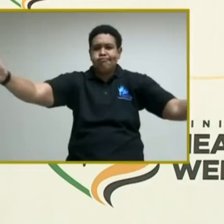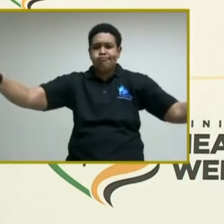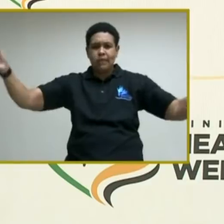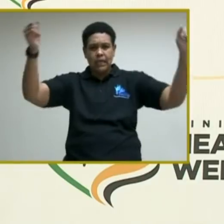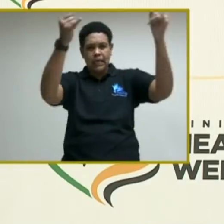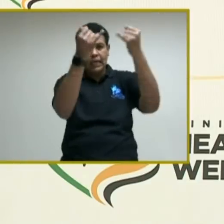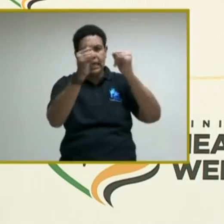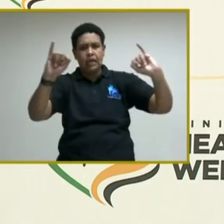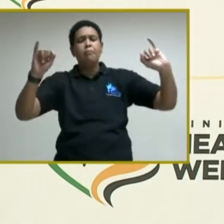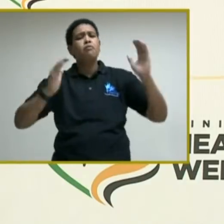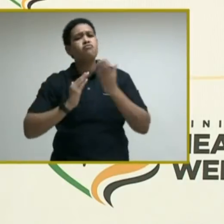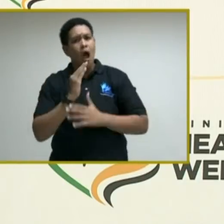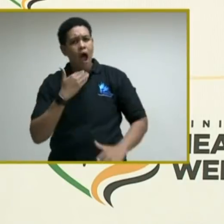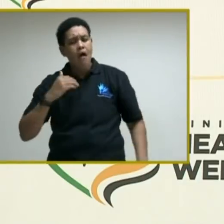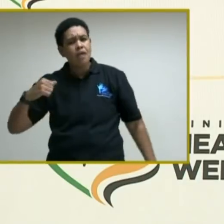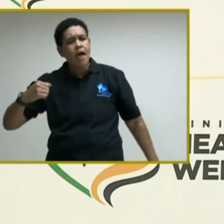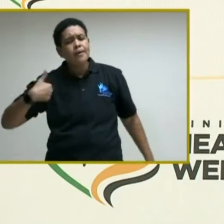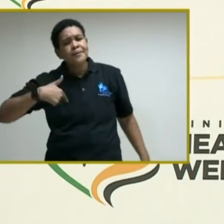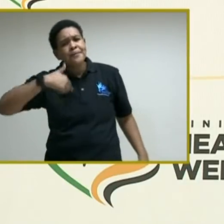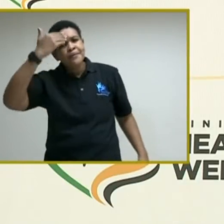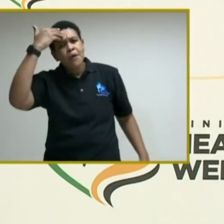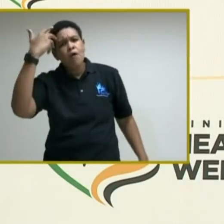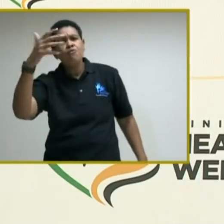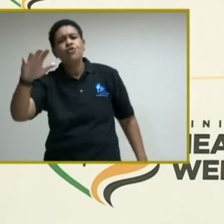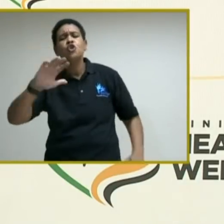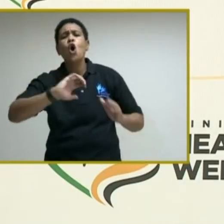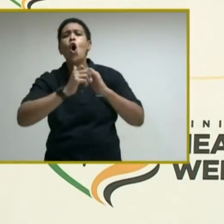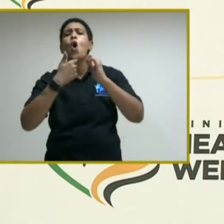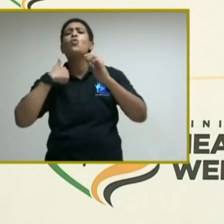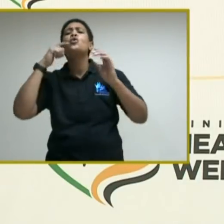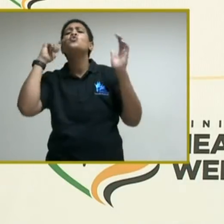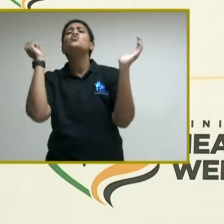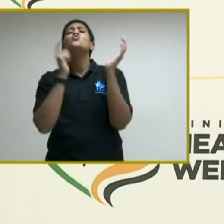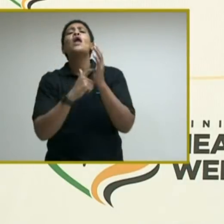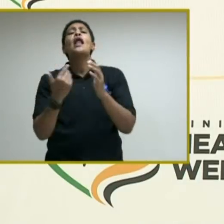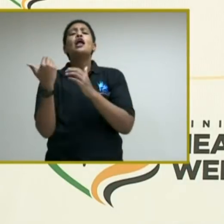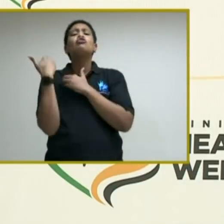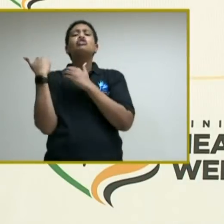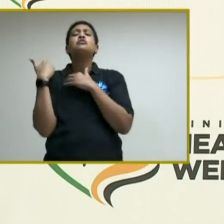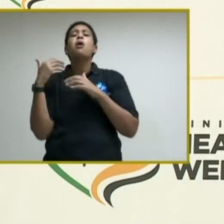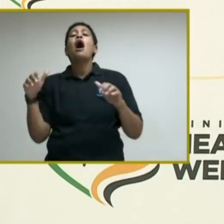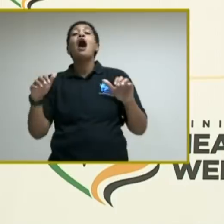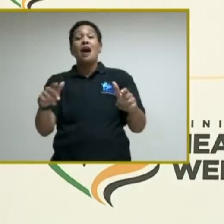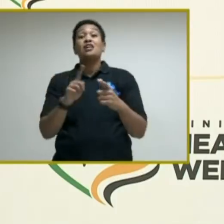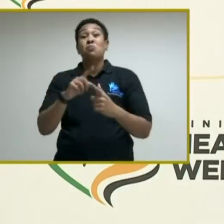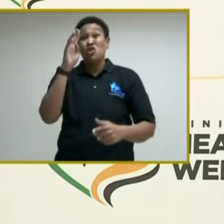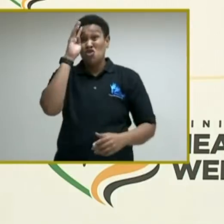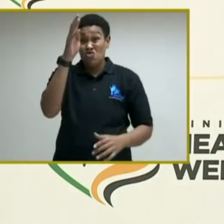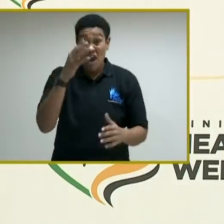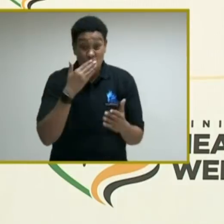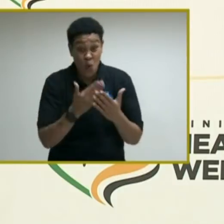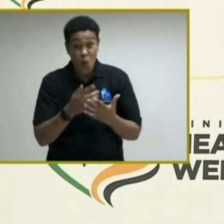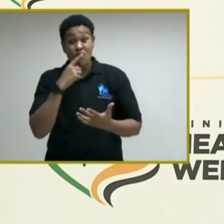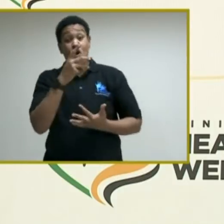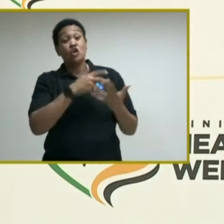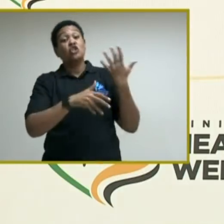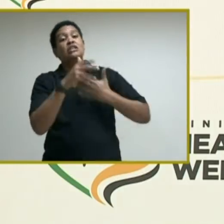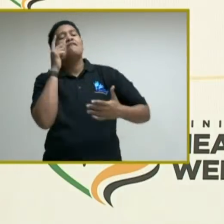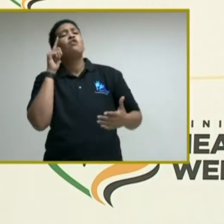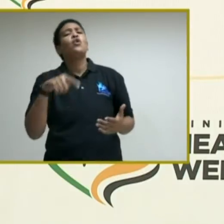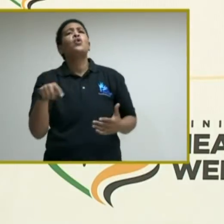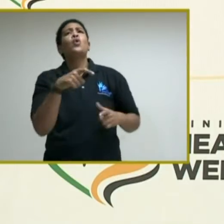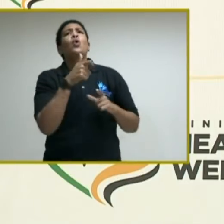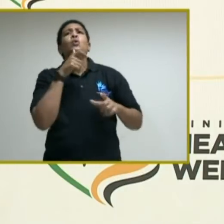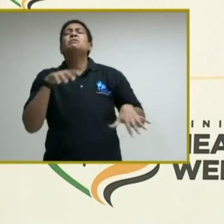How do we recognize the responsible action and the greater good of our society for those who